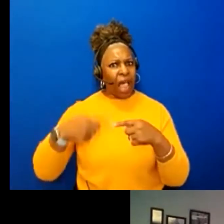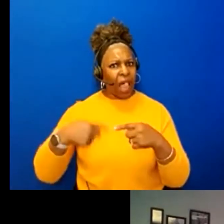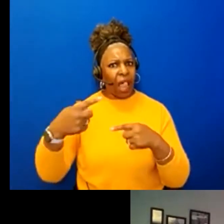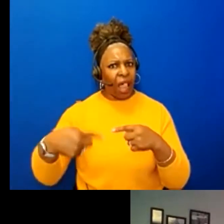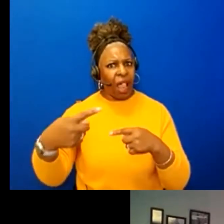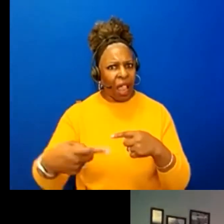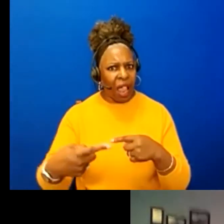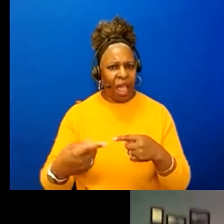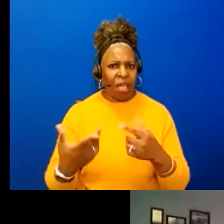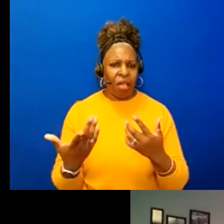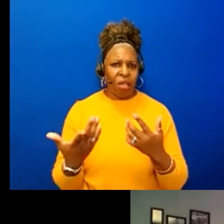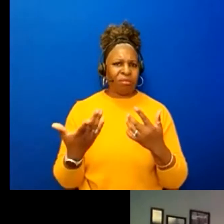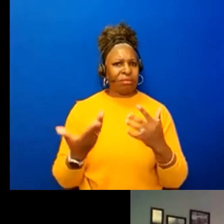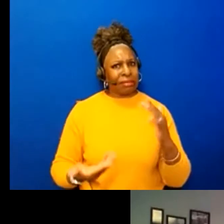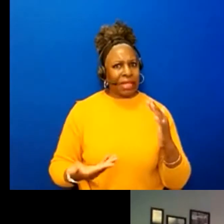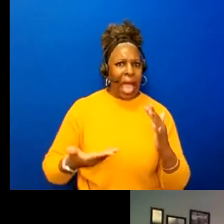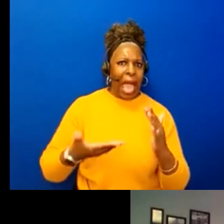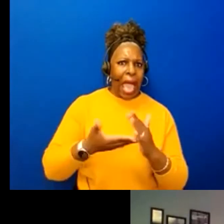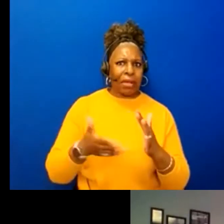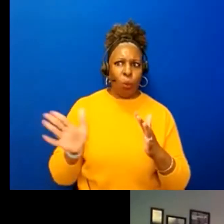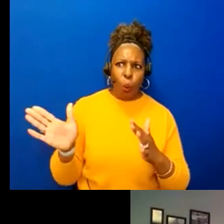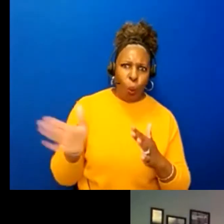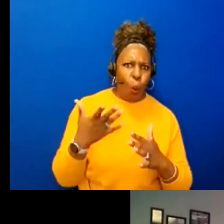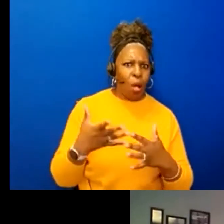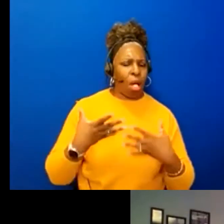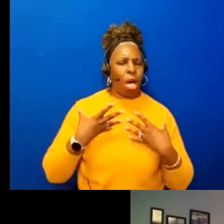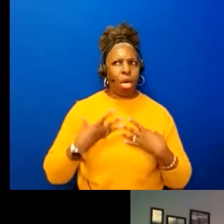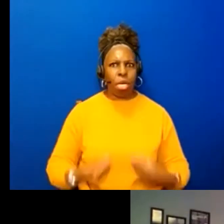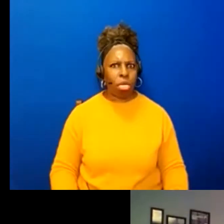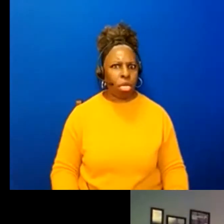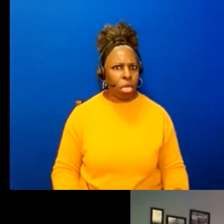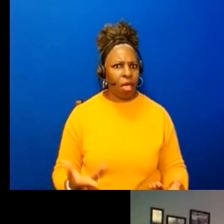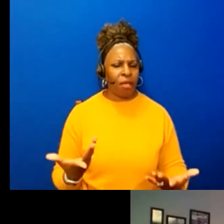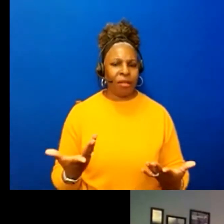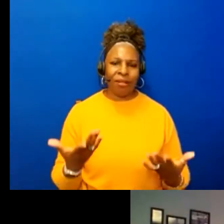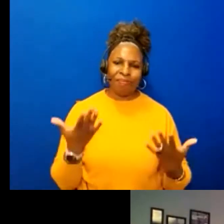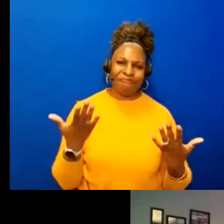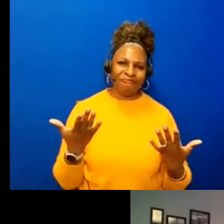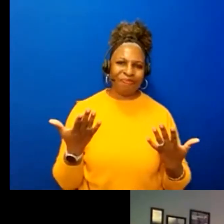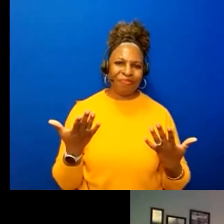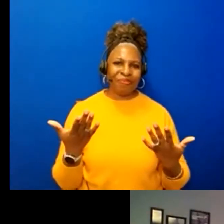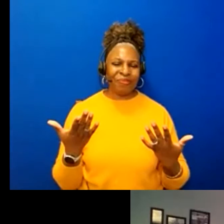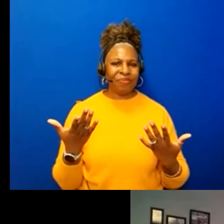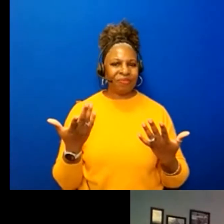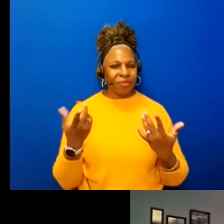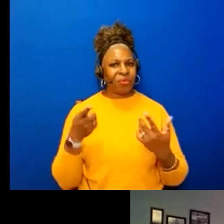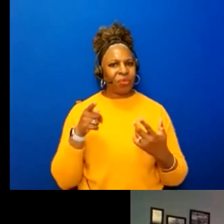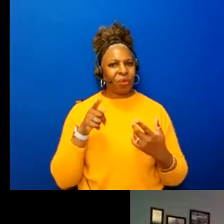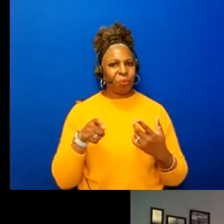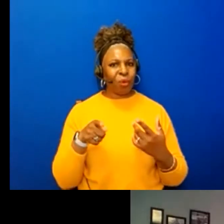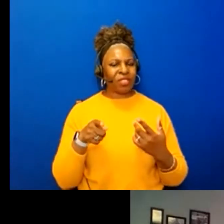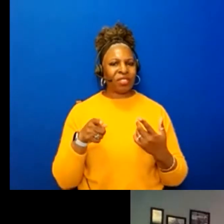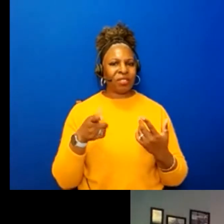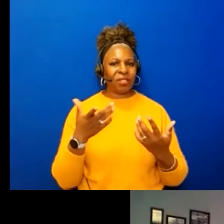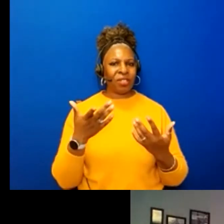think actually probably added to everyone's exhaustion. But you can't come away with that overriding feeling